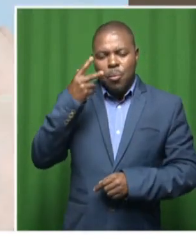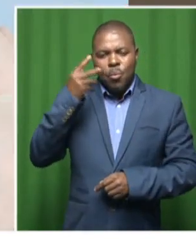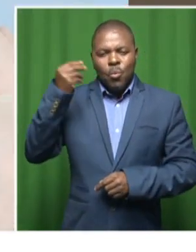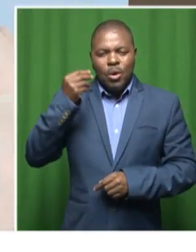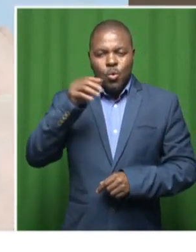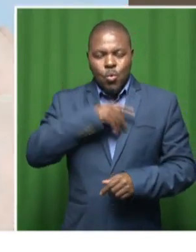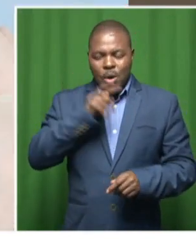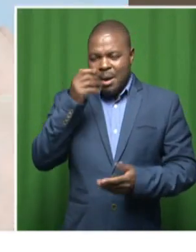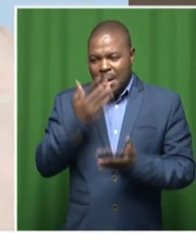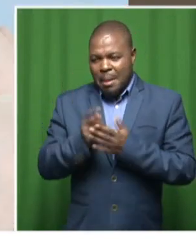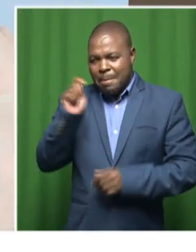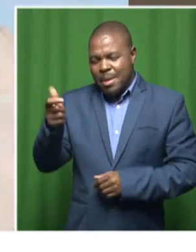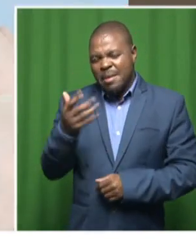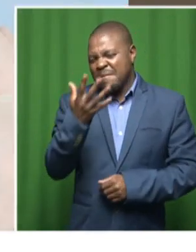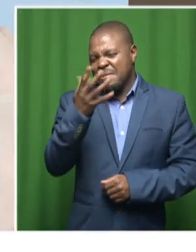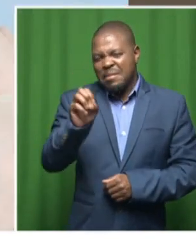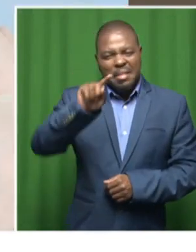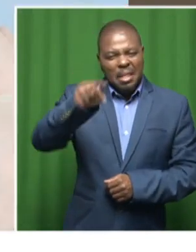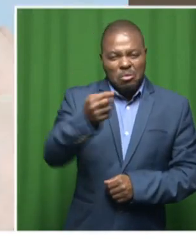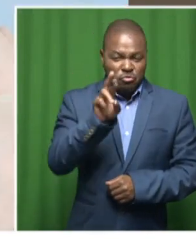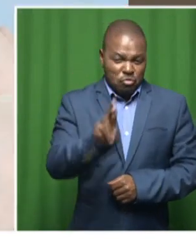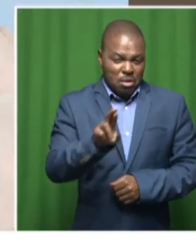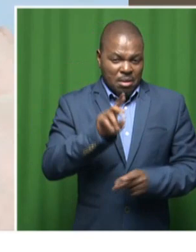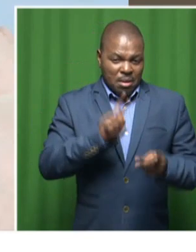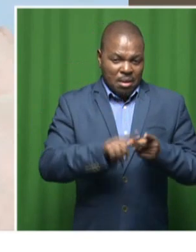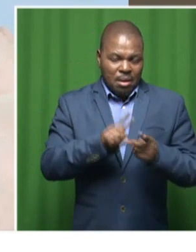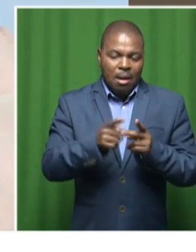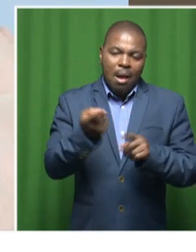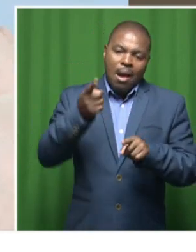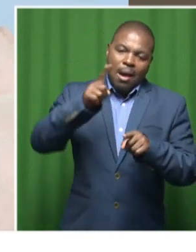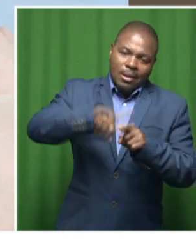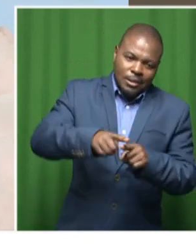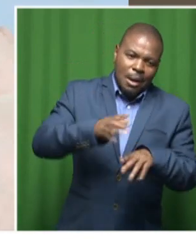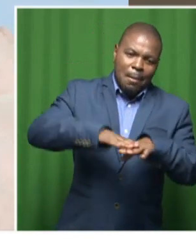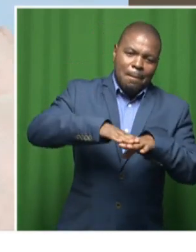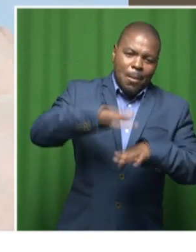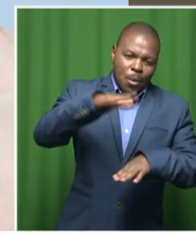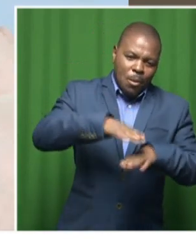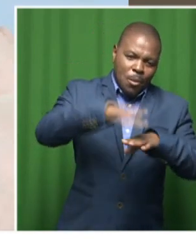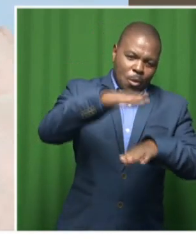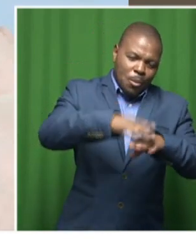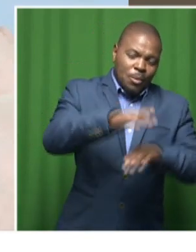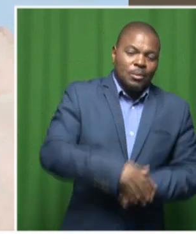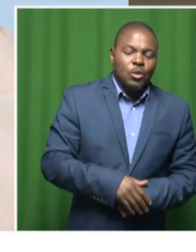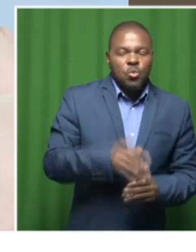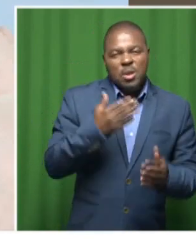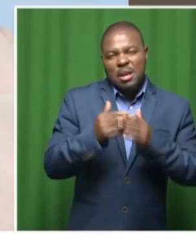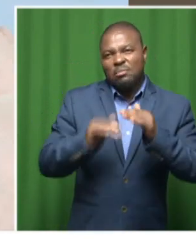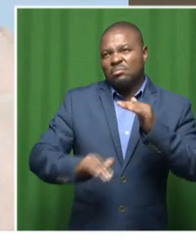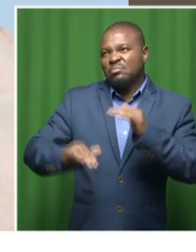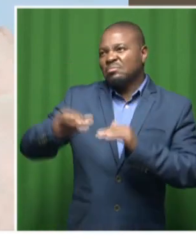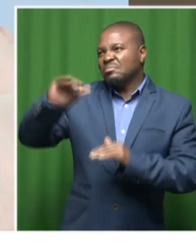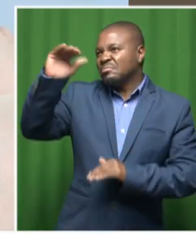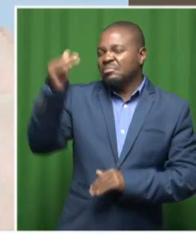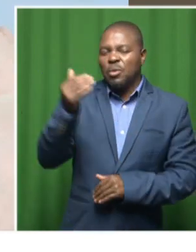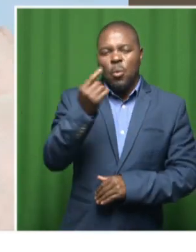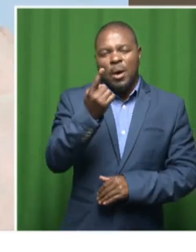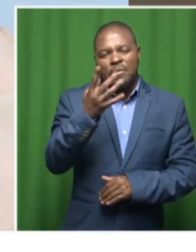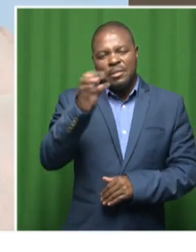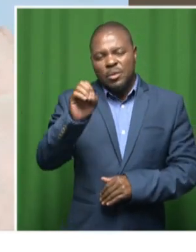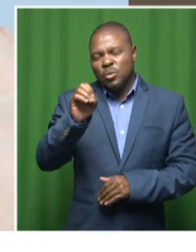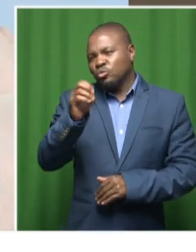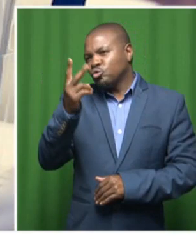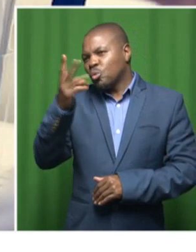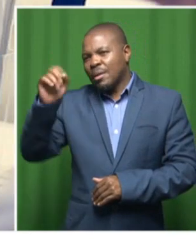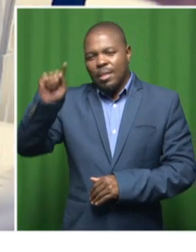expecting to pay anywhere between 50,000 Rand. With additional treatments and surgical stitching and suturing, you can go anywhere up to 150 to 200,000